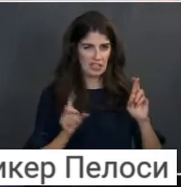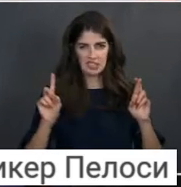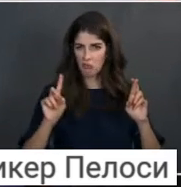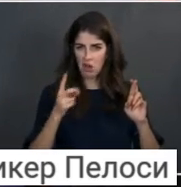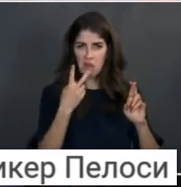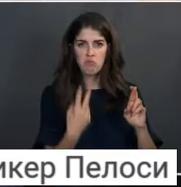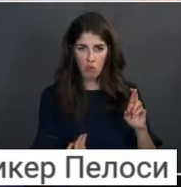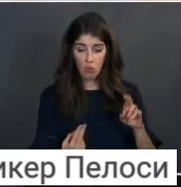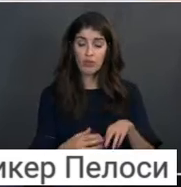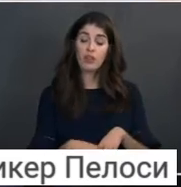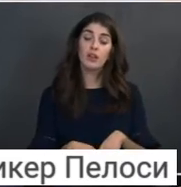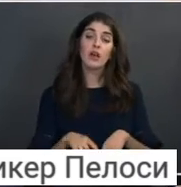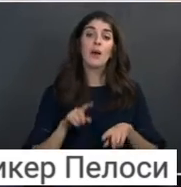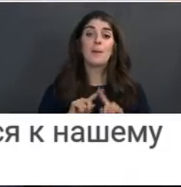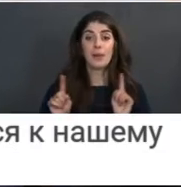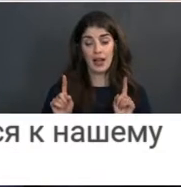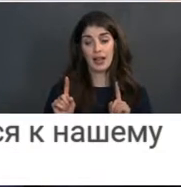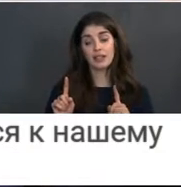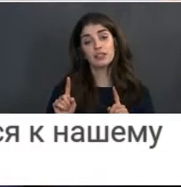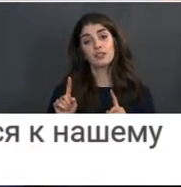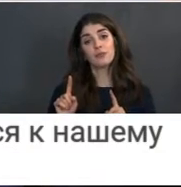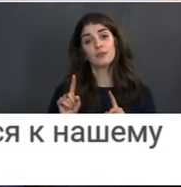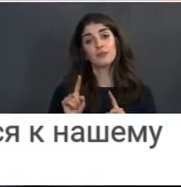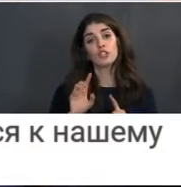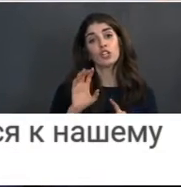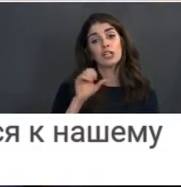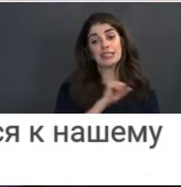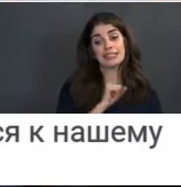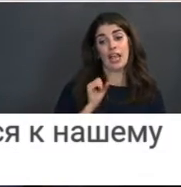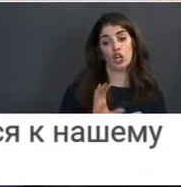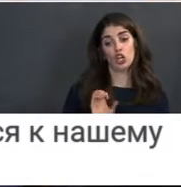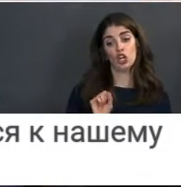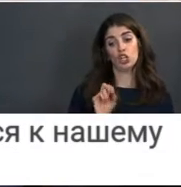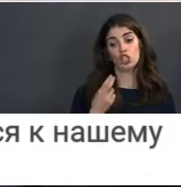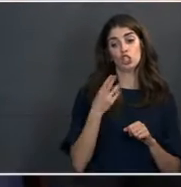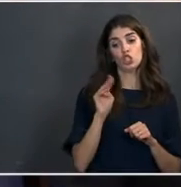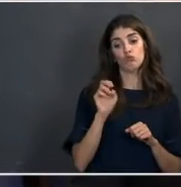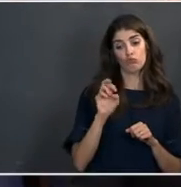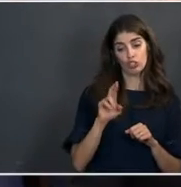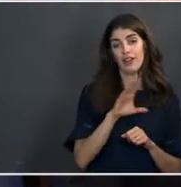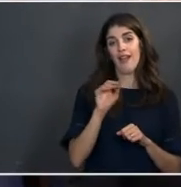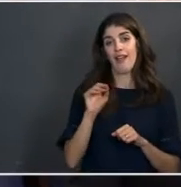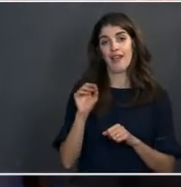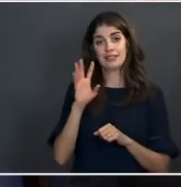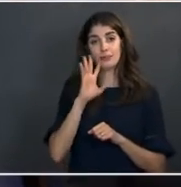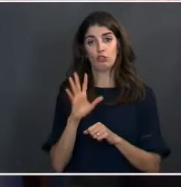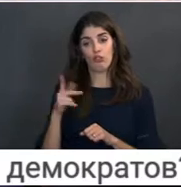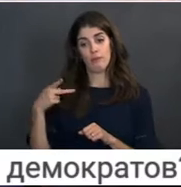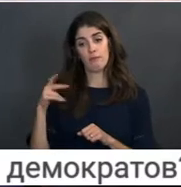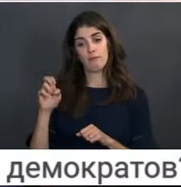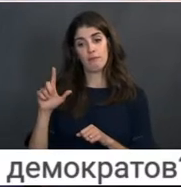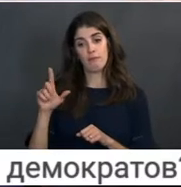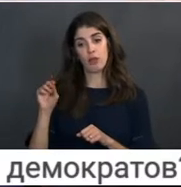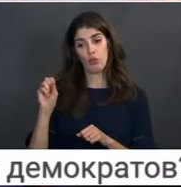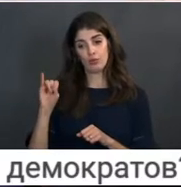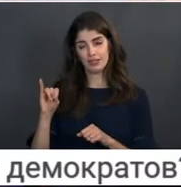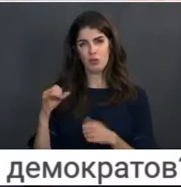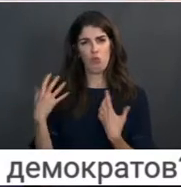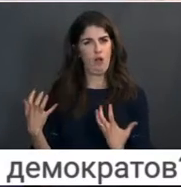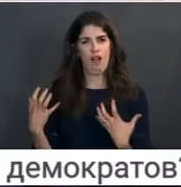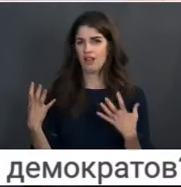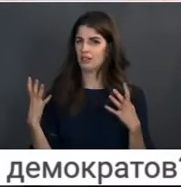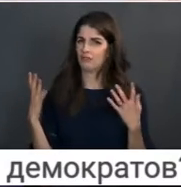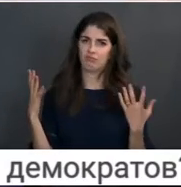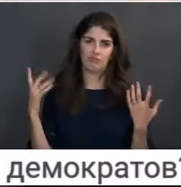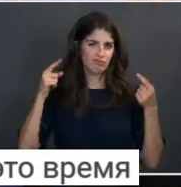Majority Leader Schumer and Speaker Pelosi seem to be aggressively moving towards reconciliation. Does the president think